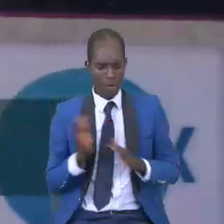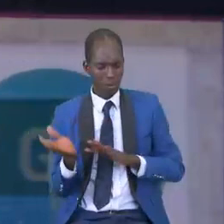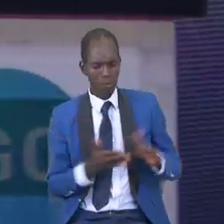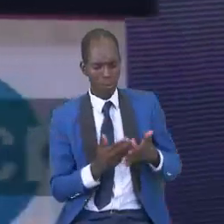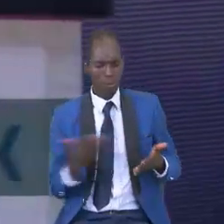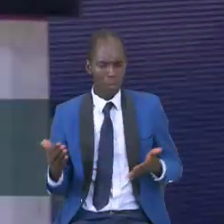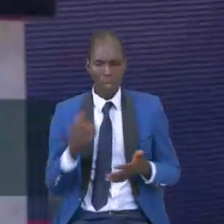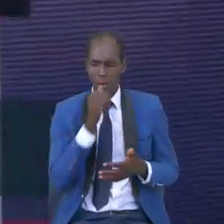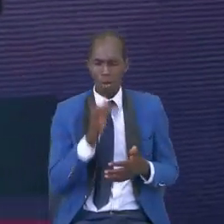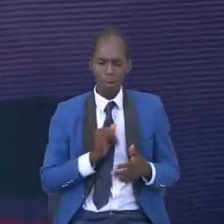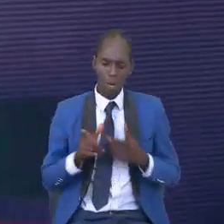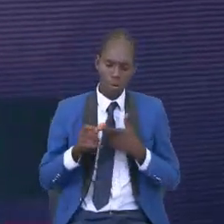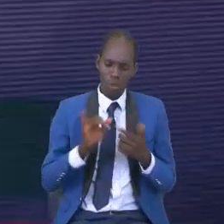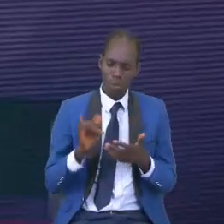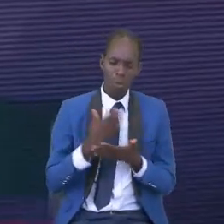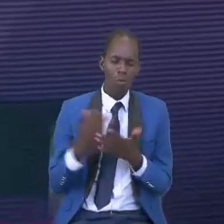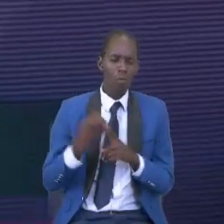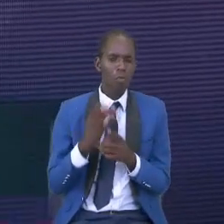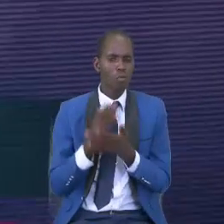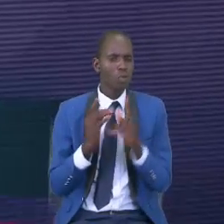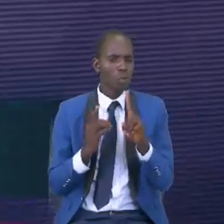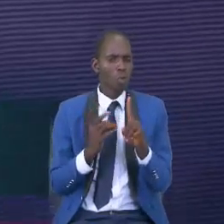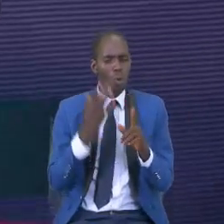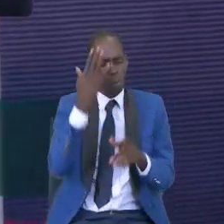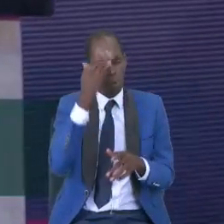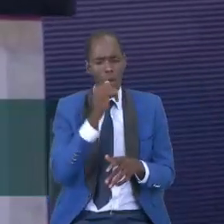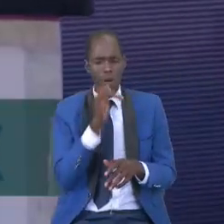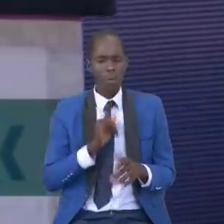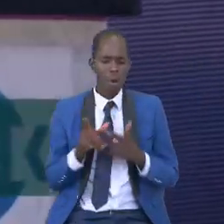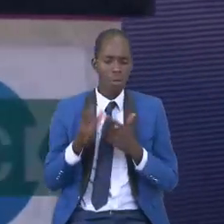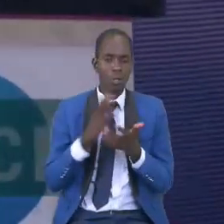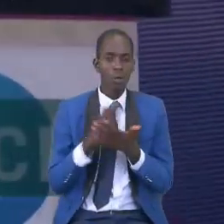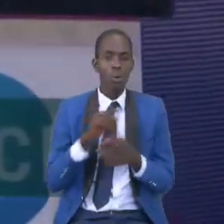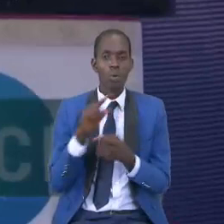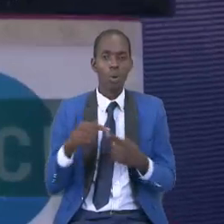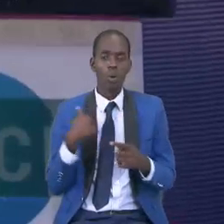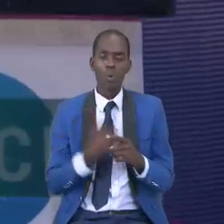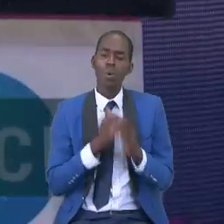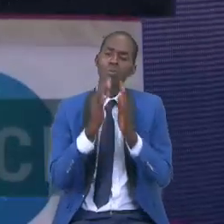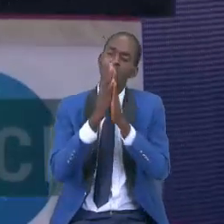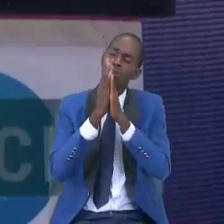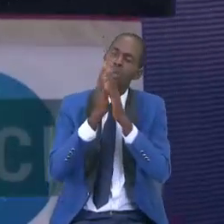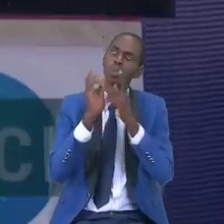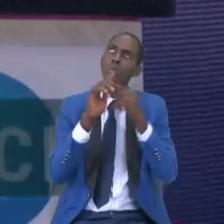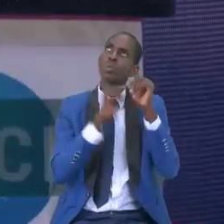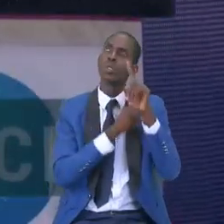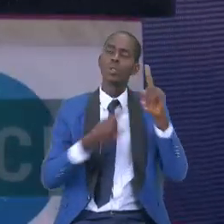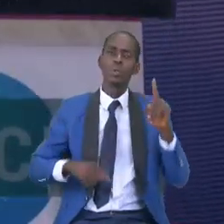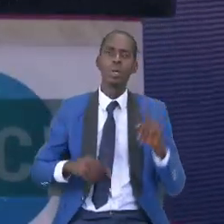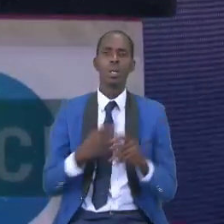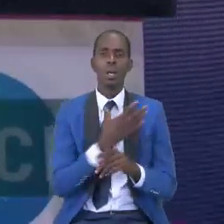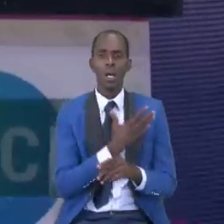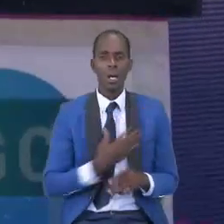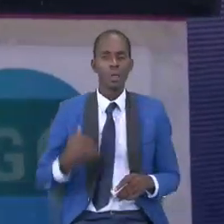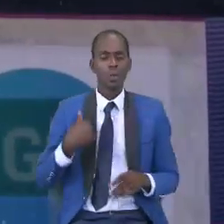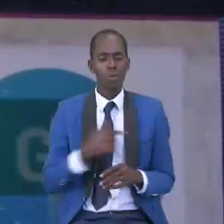my life? When we make supplication unto God, and then we have the total surrender that a desperate soul